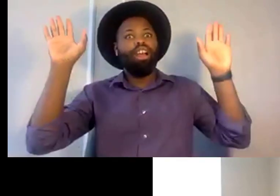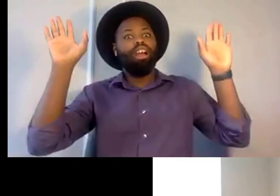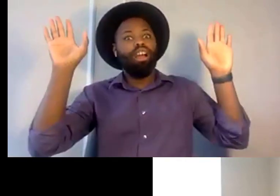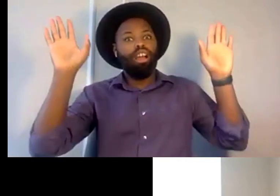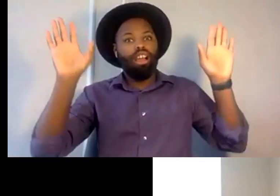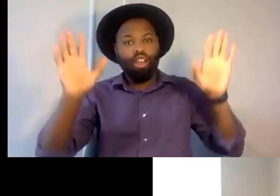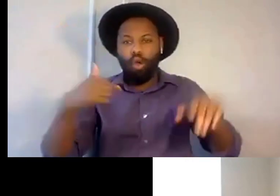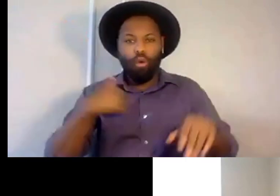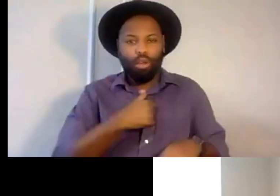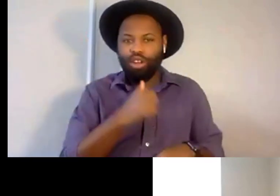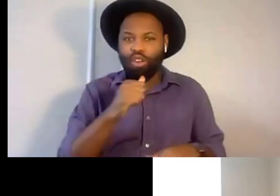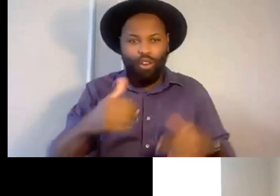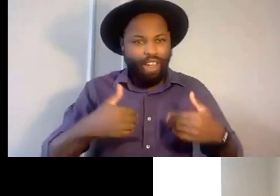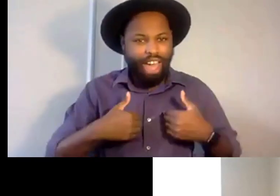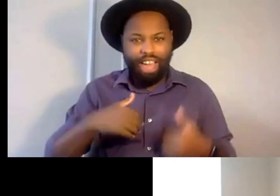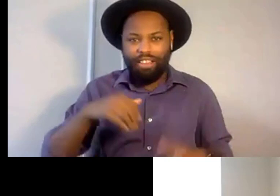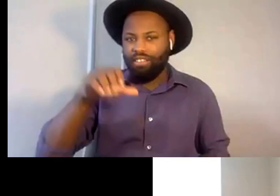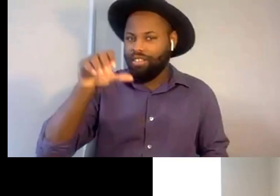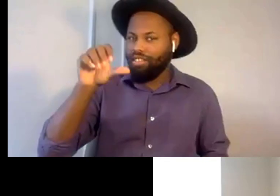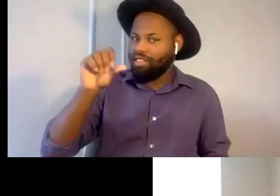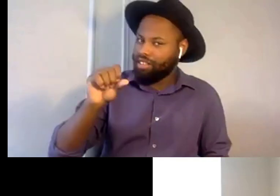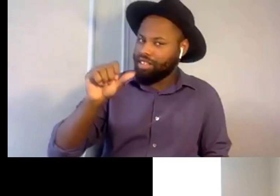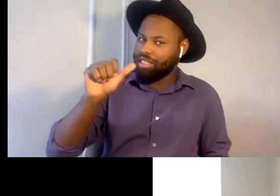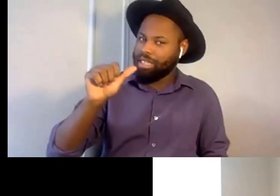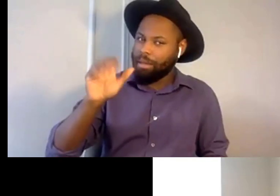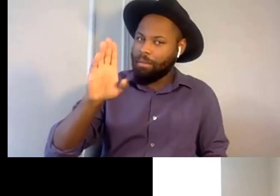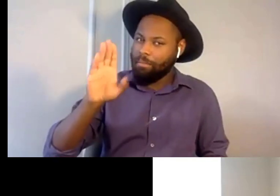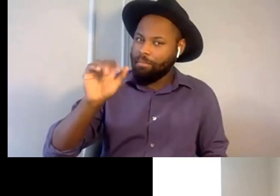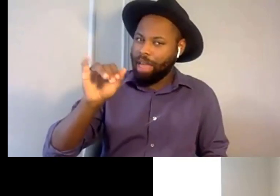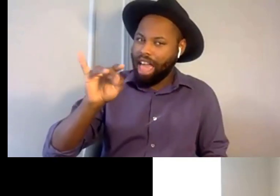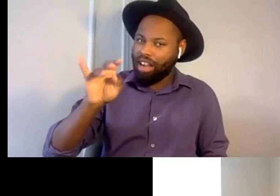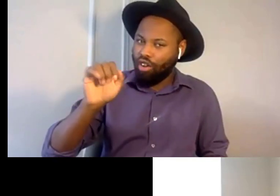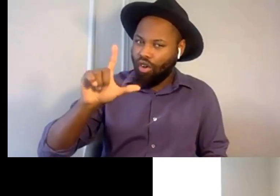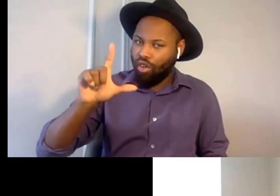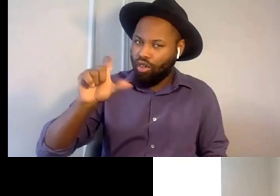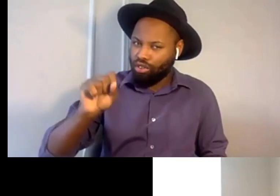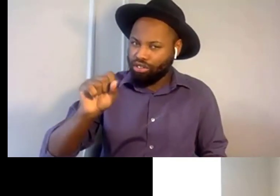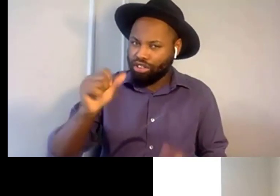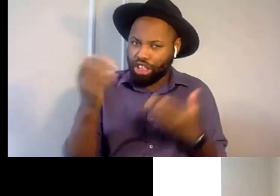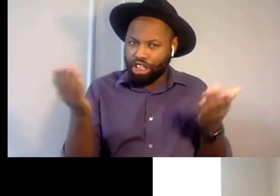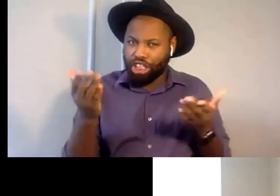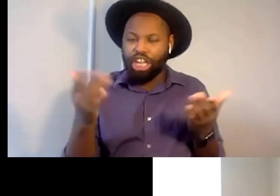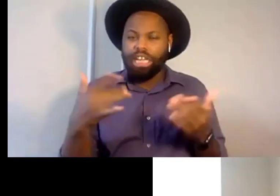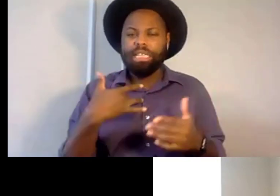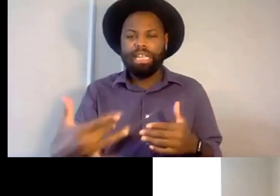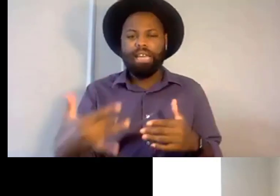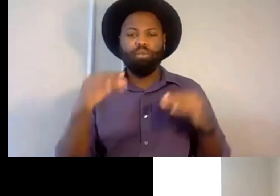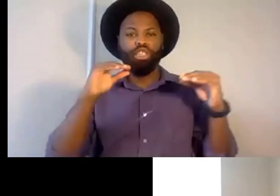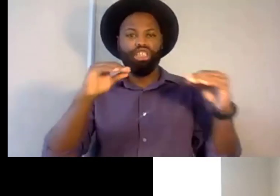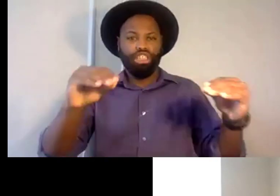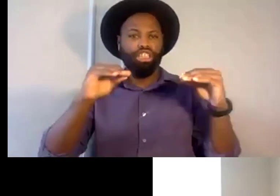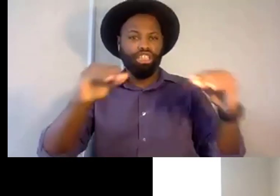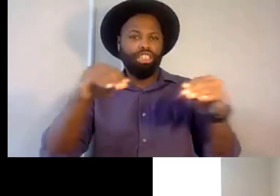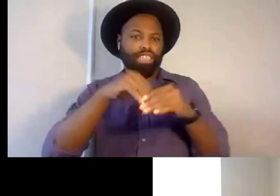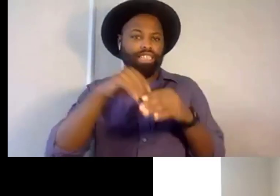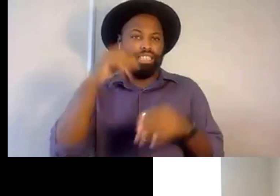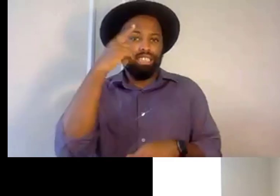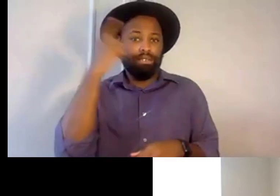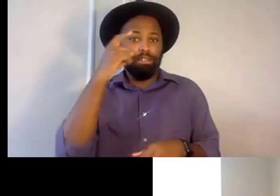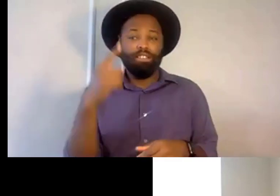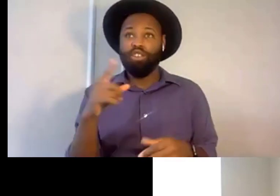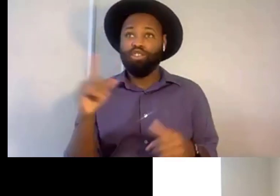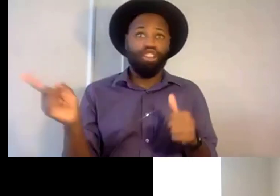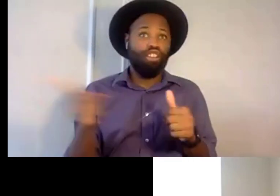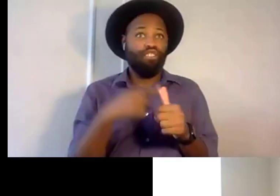sabbaticals here. We don't. And we typically are teaching in the summer. So this was the first summer in I don't know when